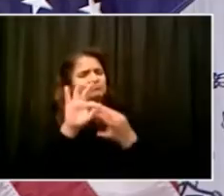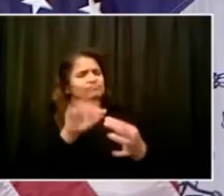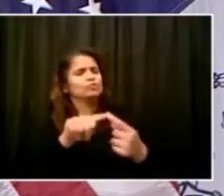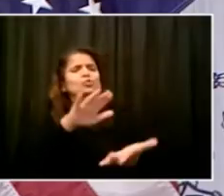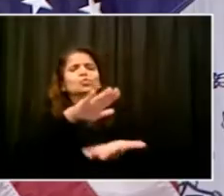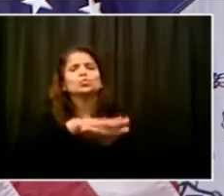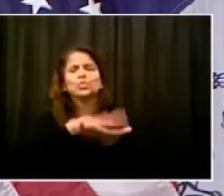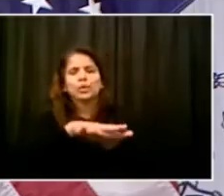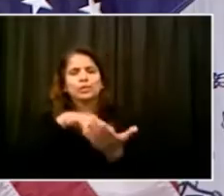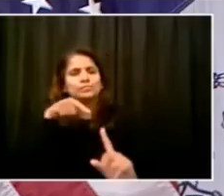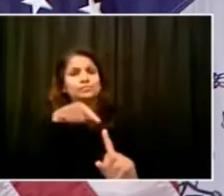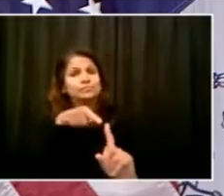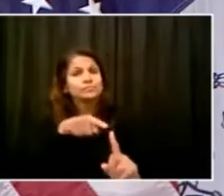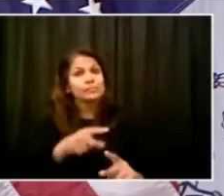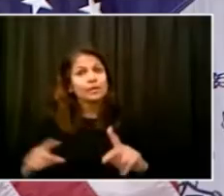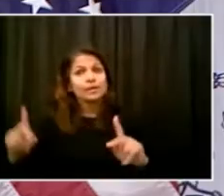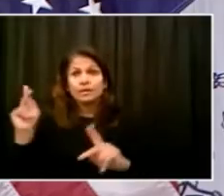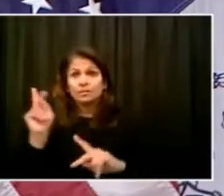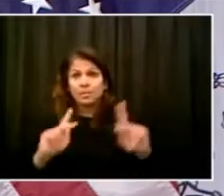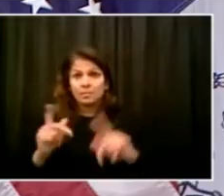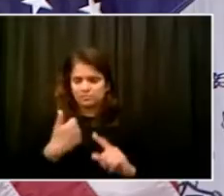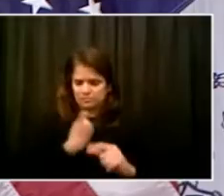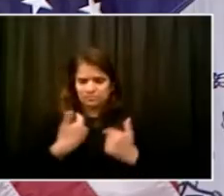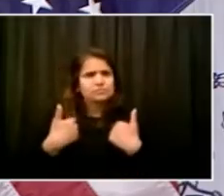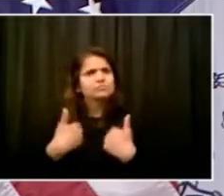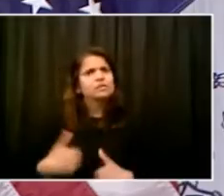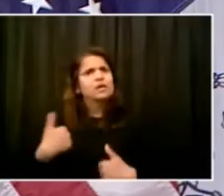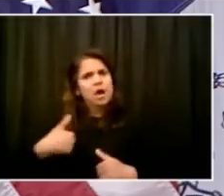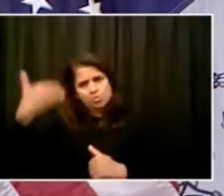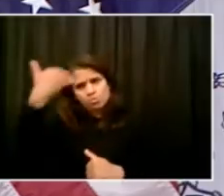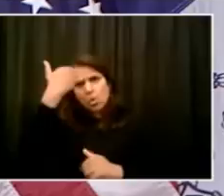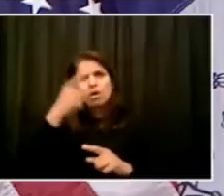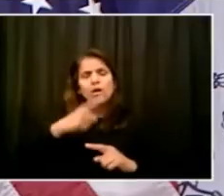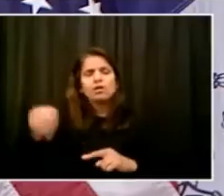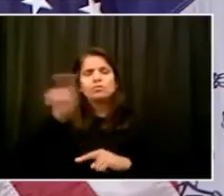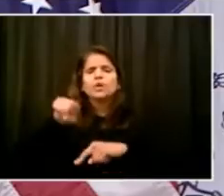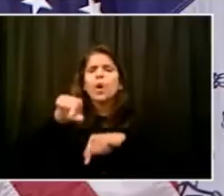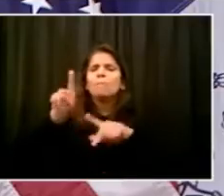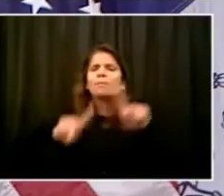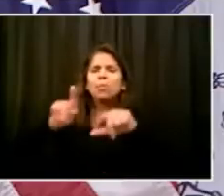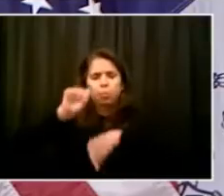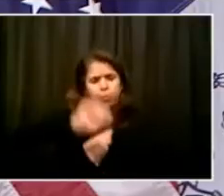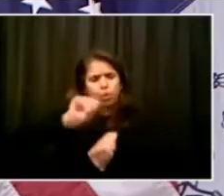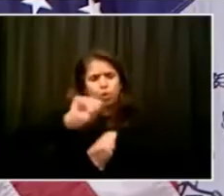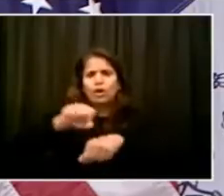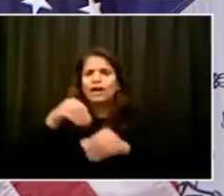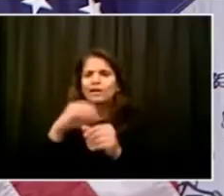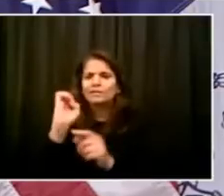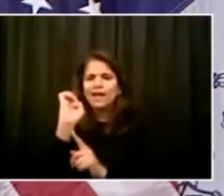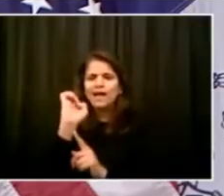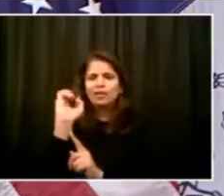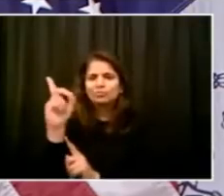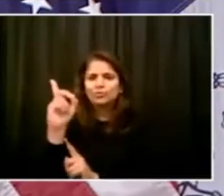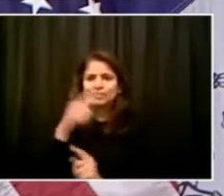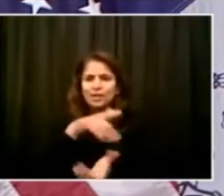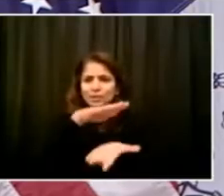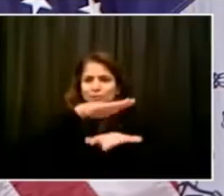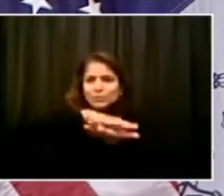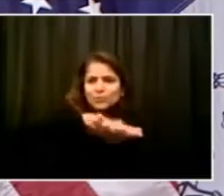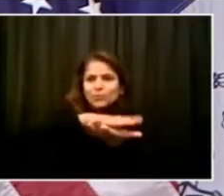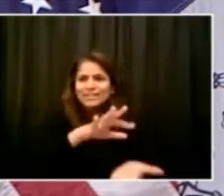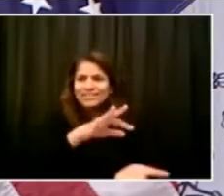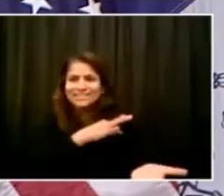business all are very skeptical about reopening schools in September, just talking about transportation, talking